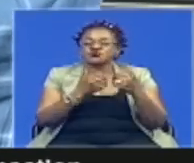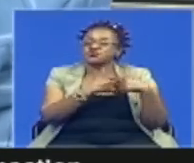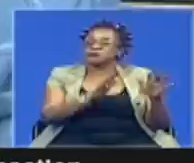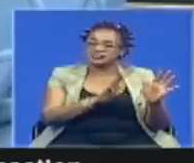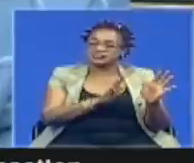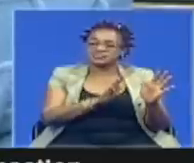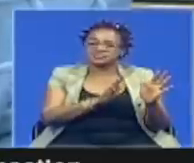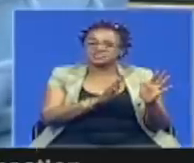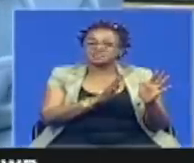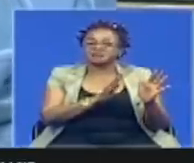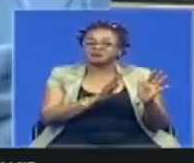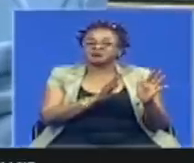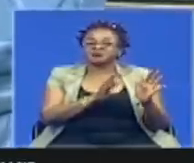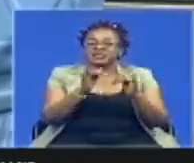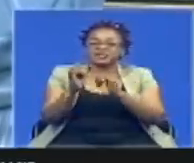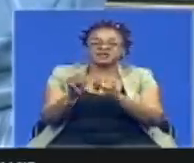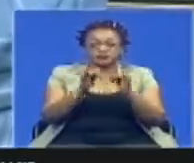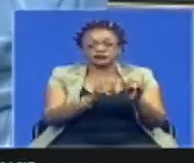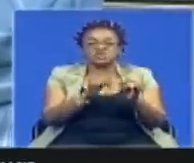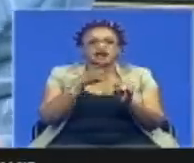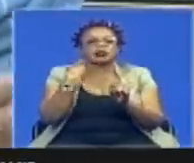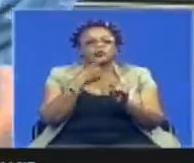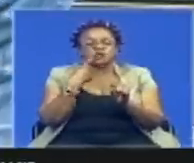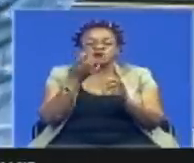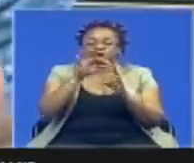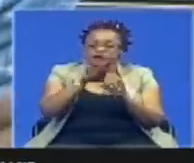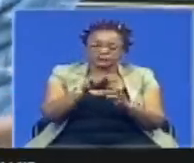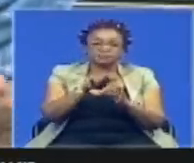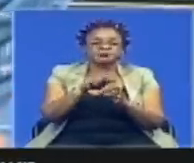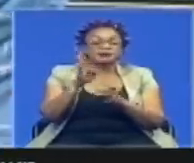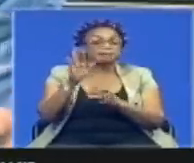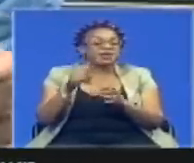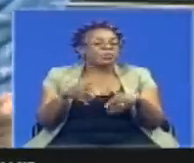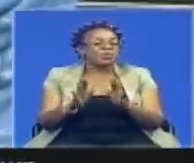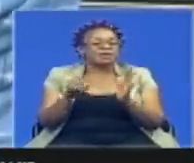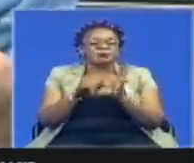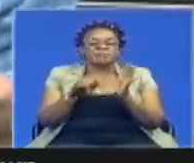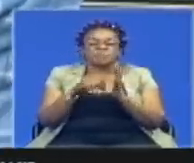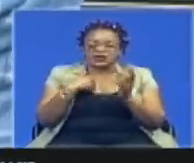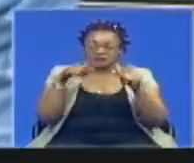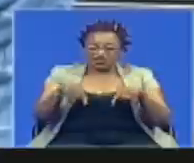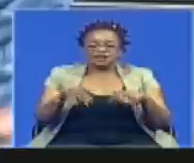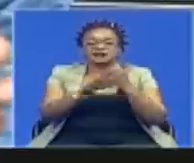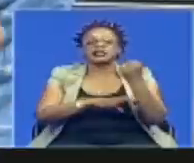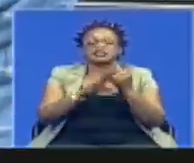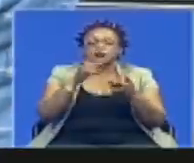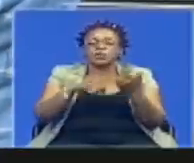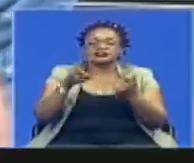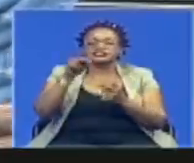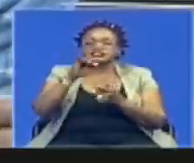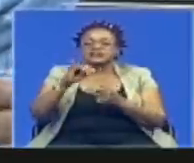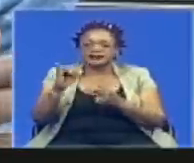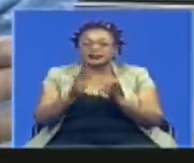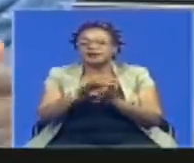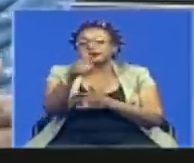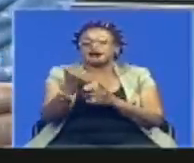And individuals who voted, and by the way, the problem we have in this country and what DE and others are